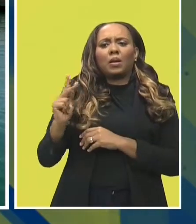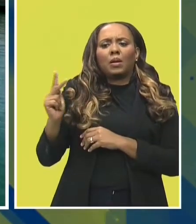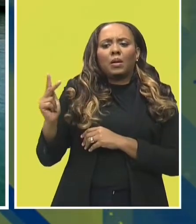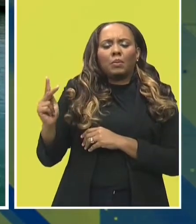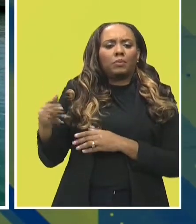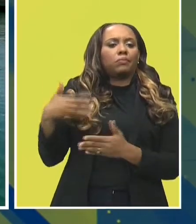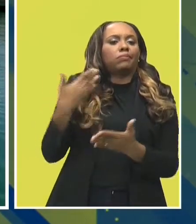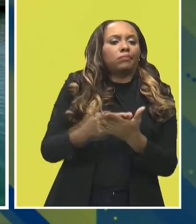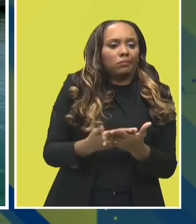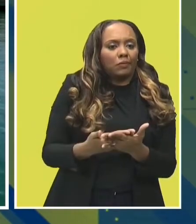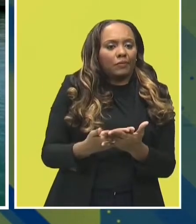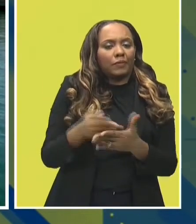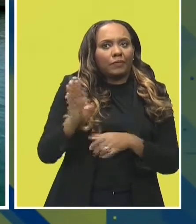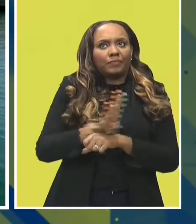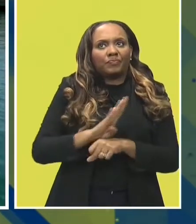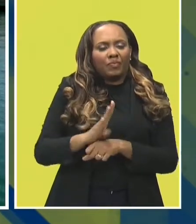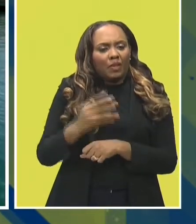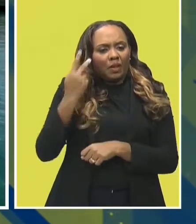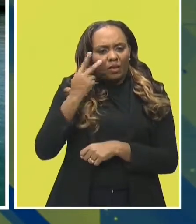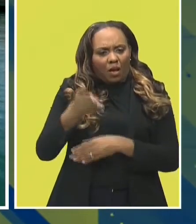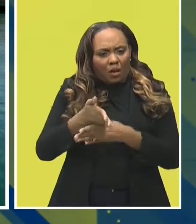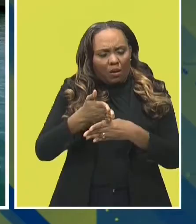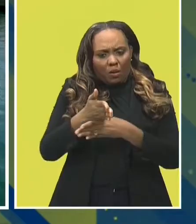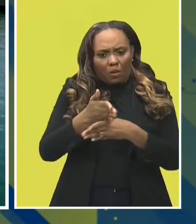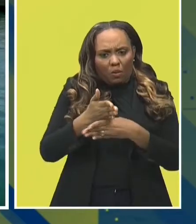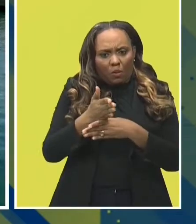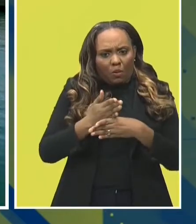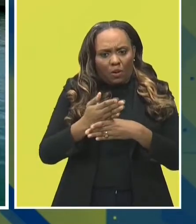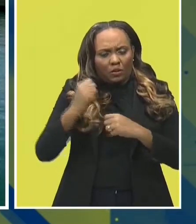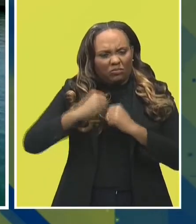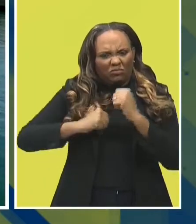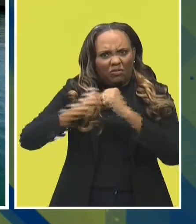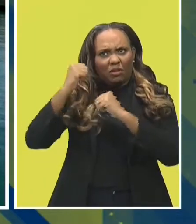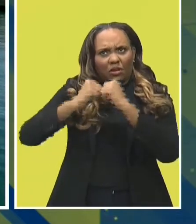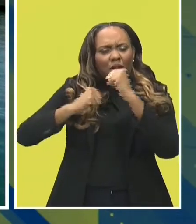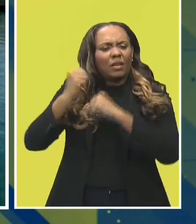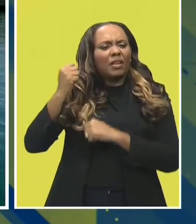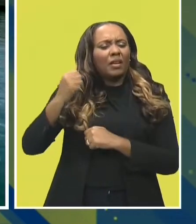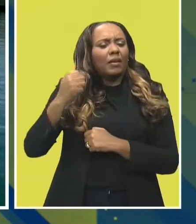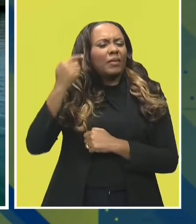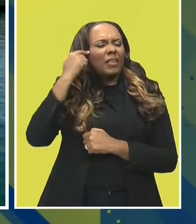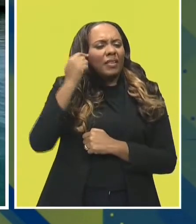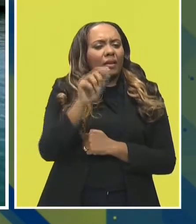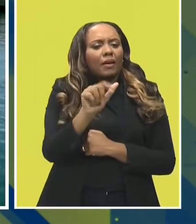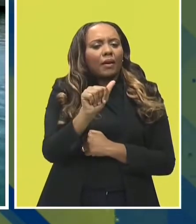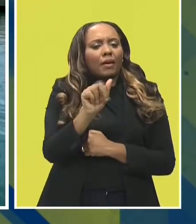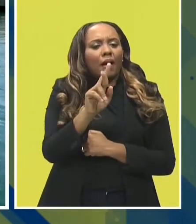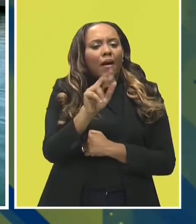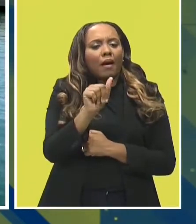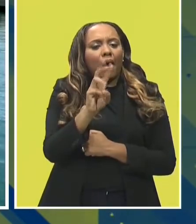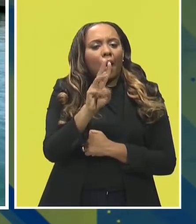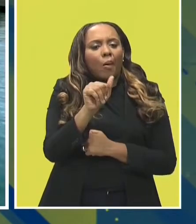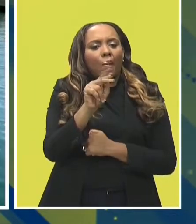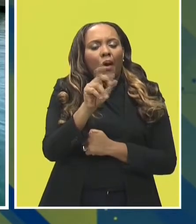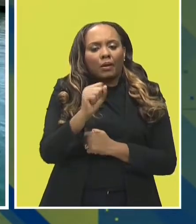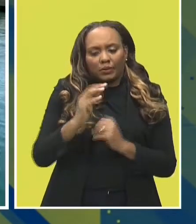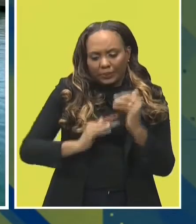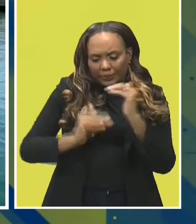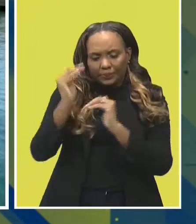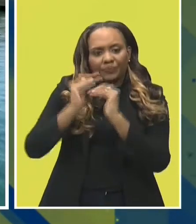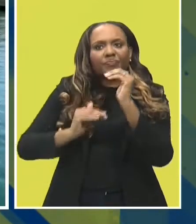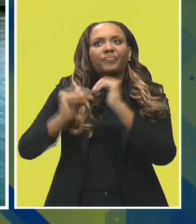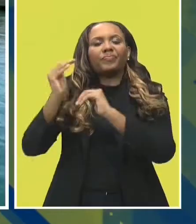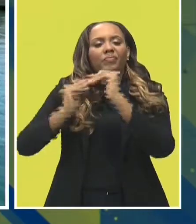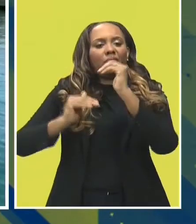were met by a wooden structure that's thought to be built by the Arawaks, a wooden bridge to get off